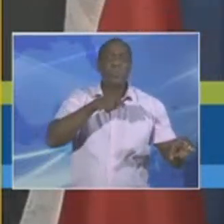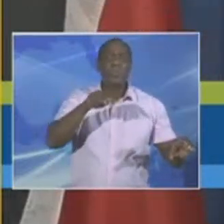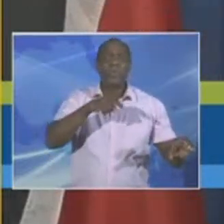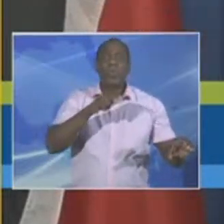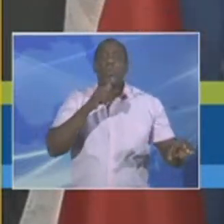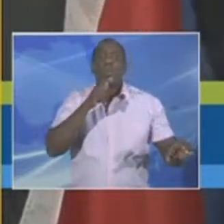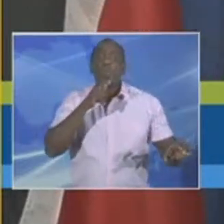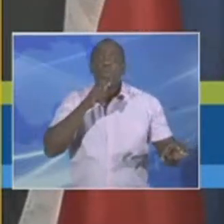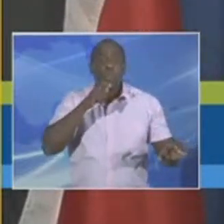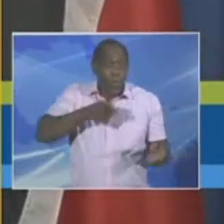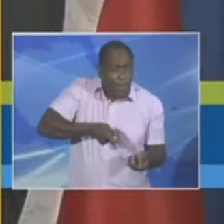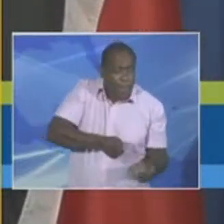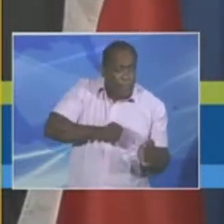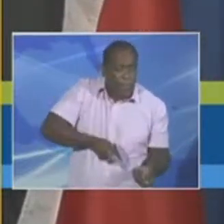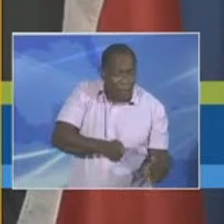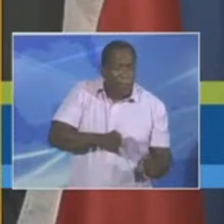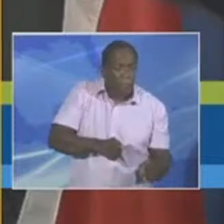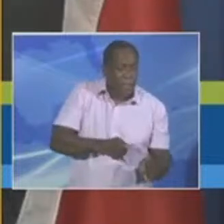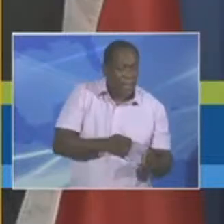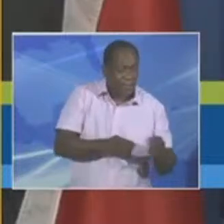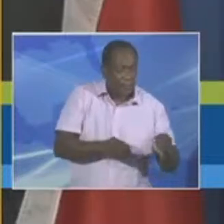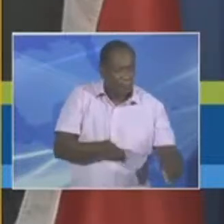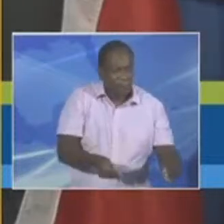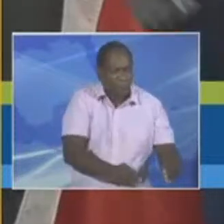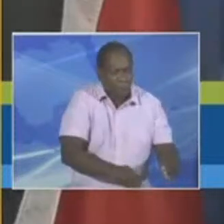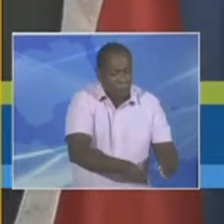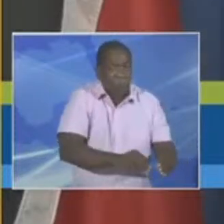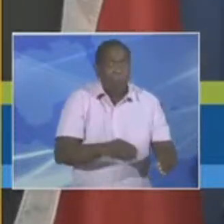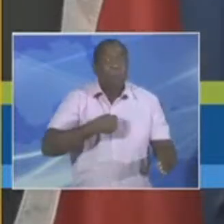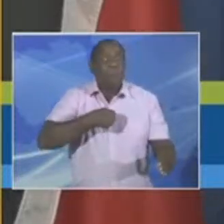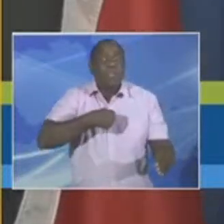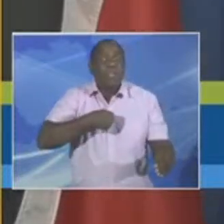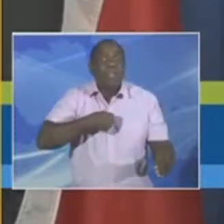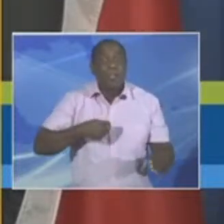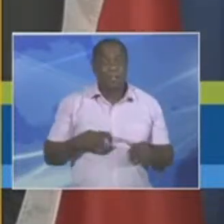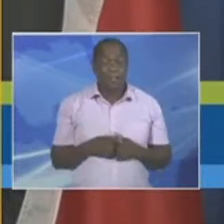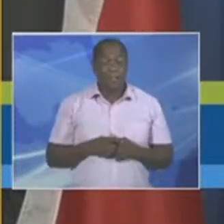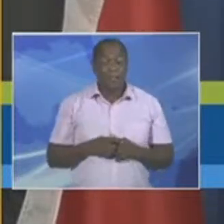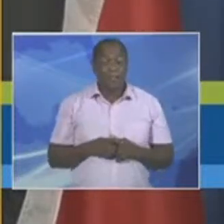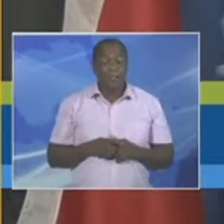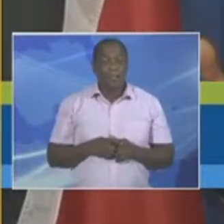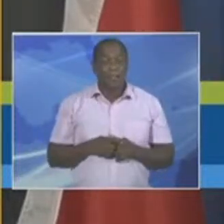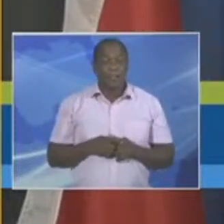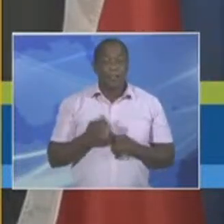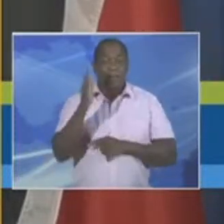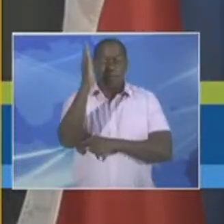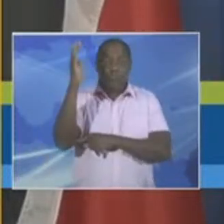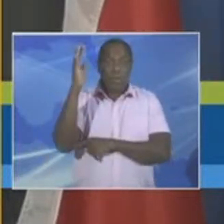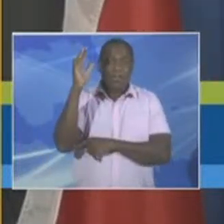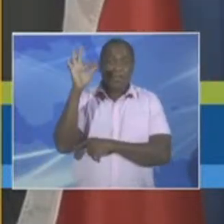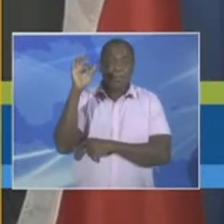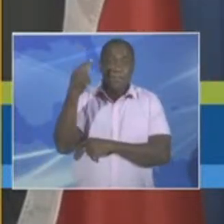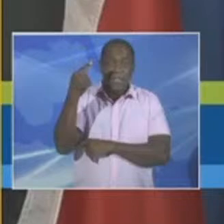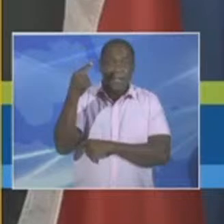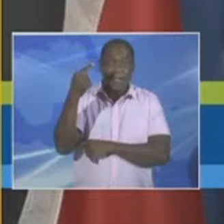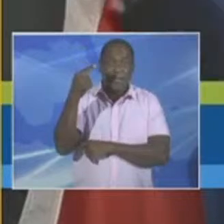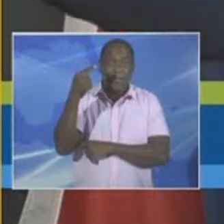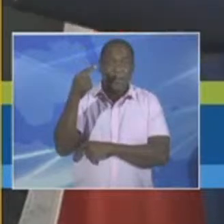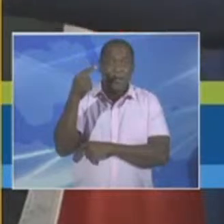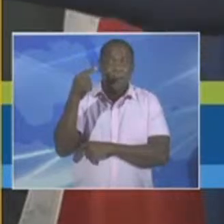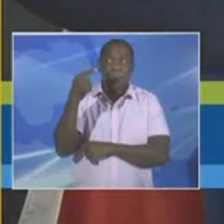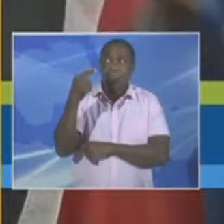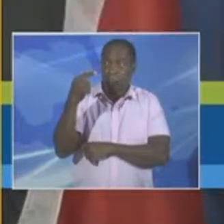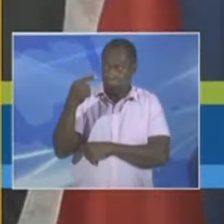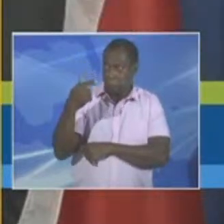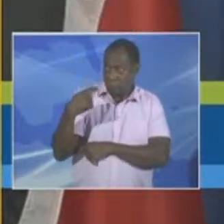fig, the largest bunch I've ever seen was in a tree at the back there I planted. I still have peas in my fridge from my peas